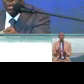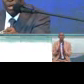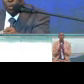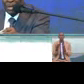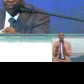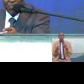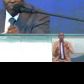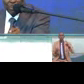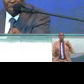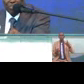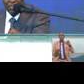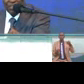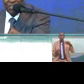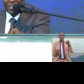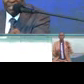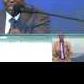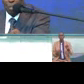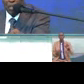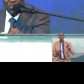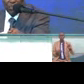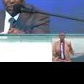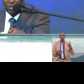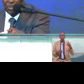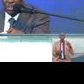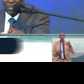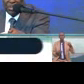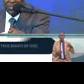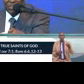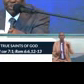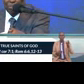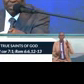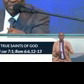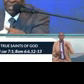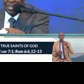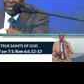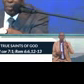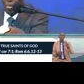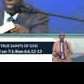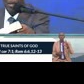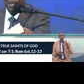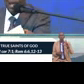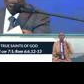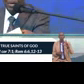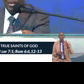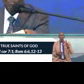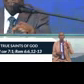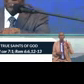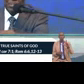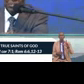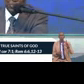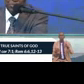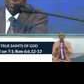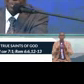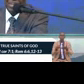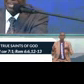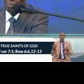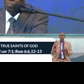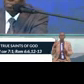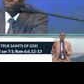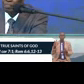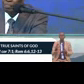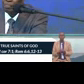John. We're reading from chapter 3, 1 John chapter 3. And we're